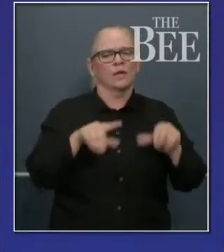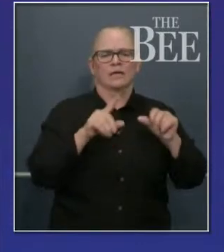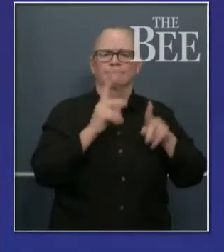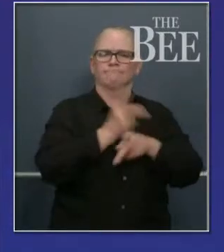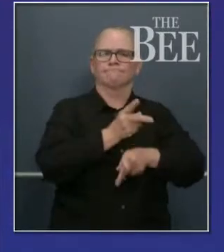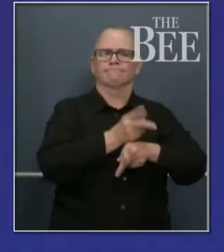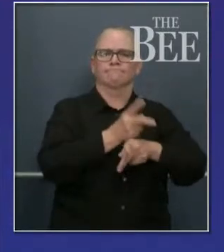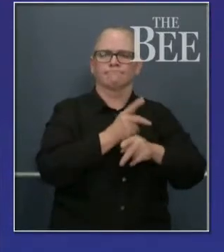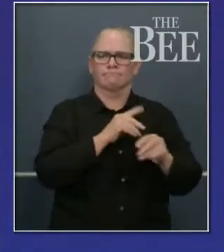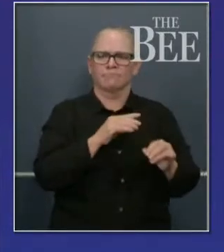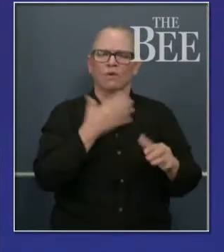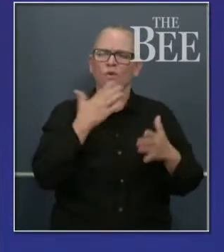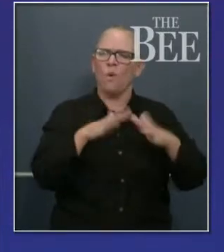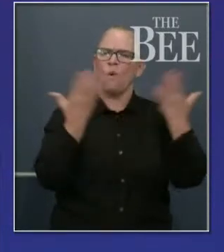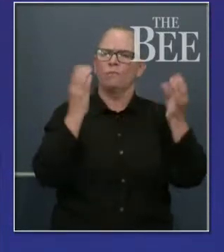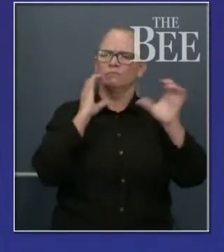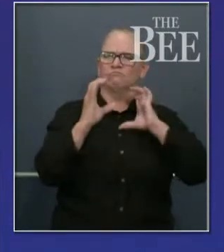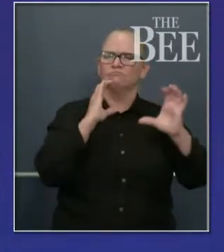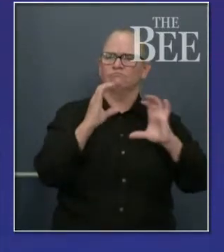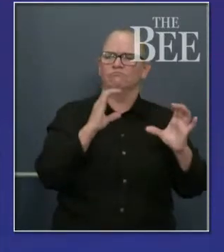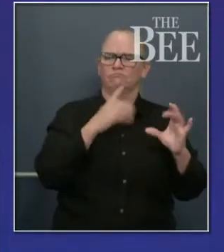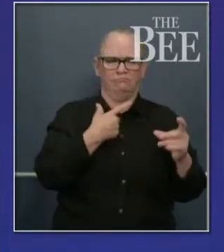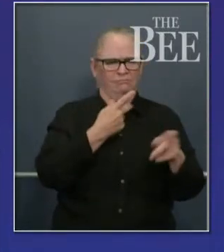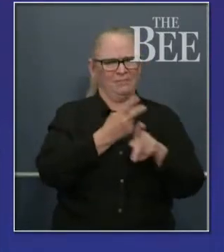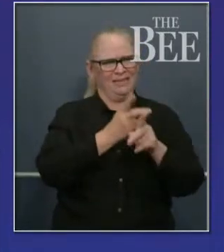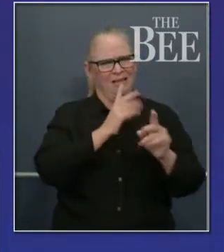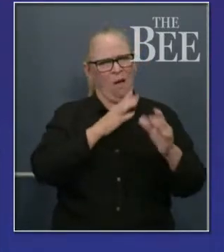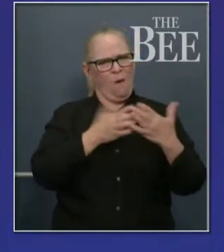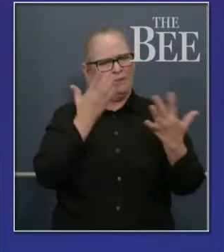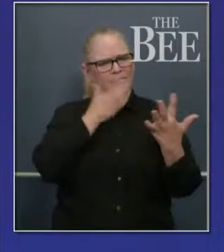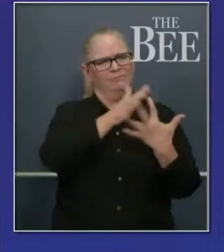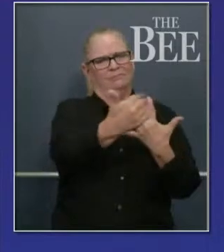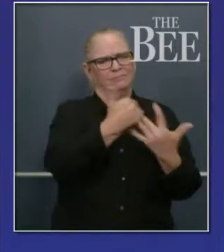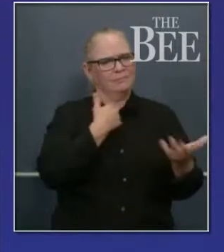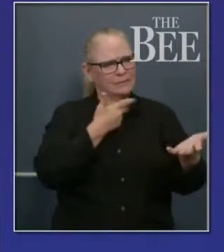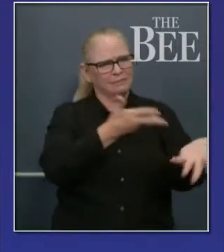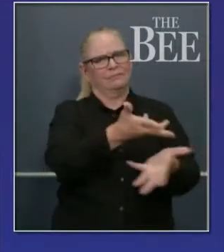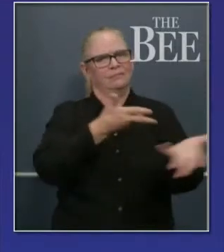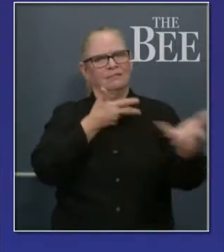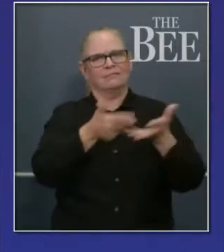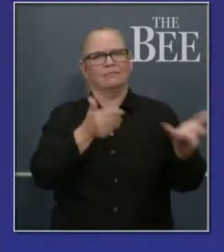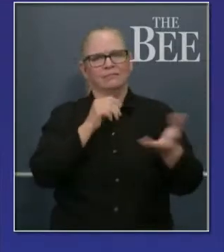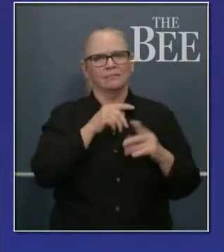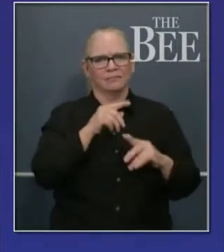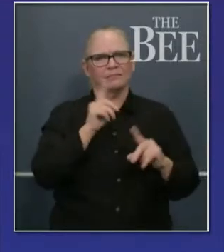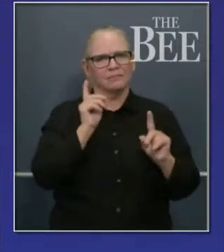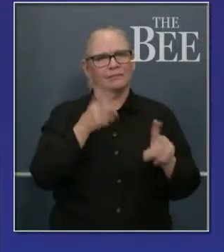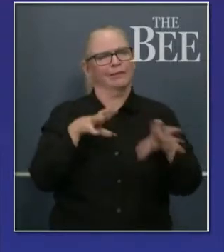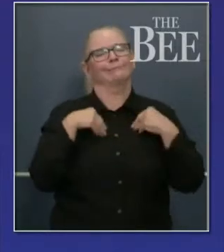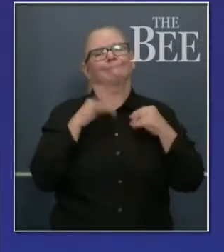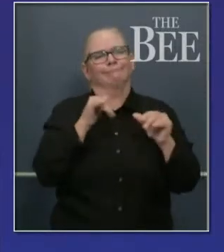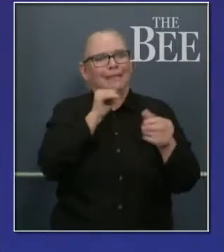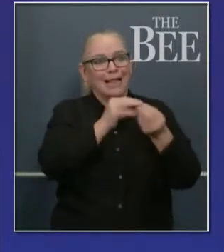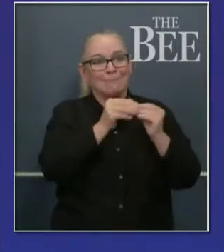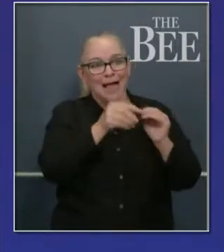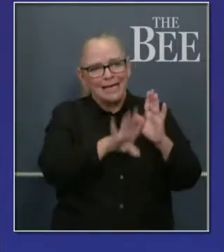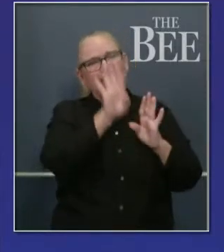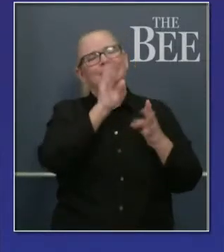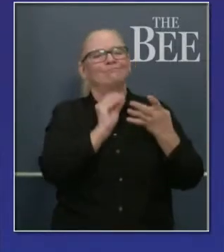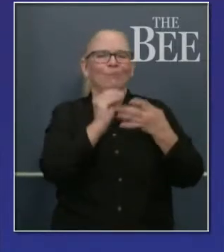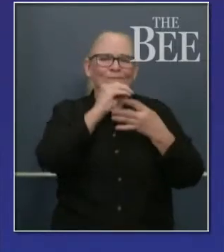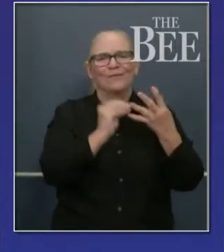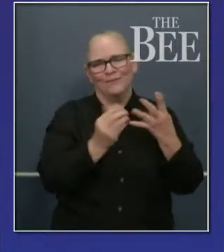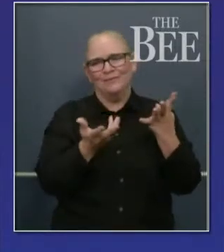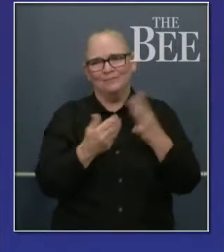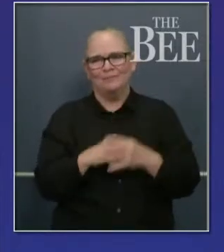and a willingness to engage and to dialogue. And so it's a way of expressing this. We will be making